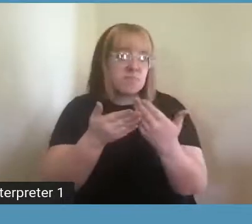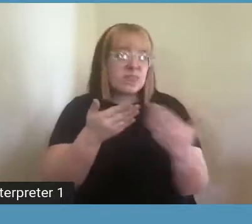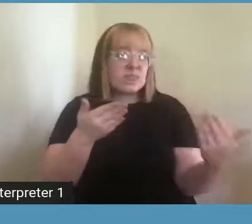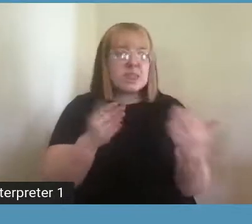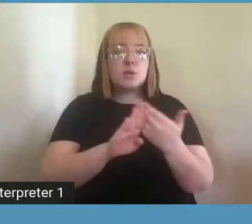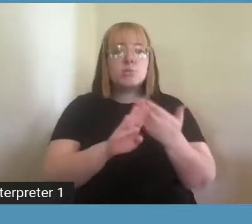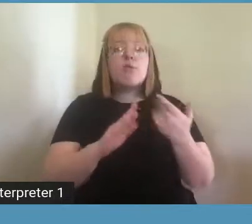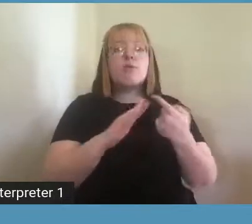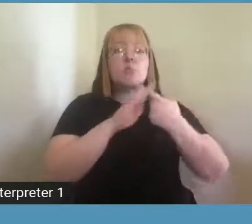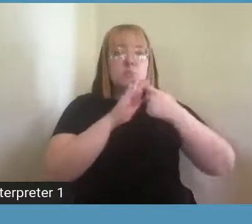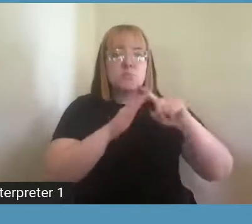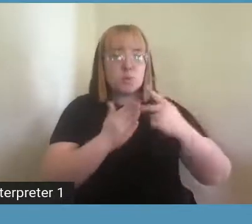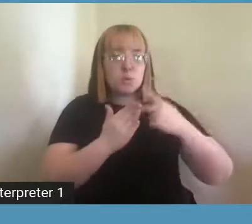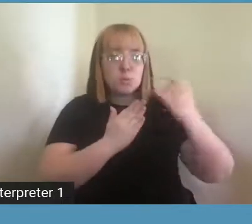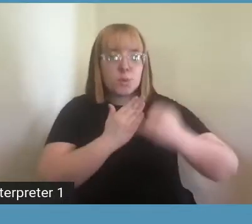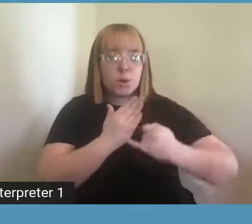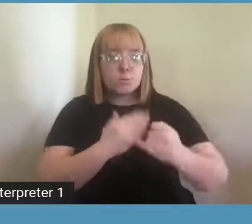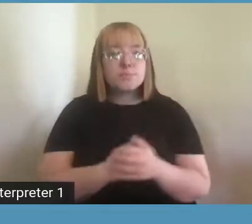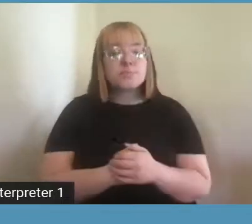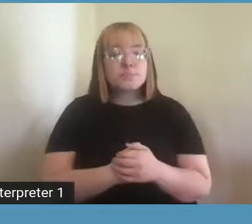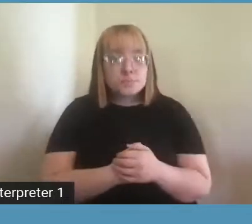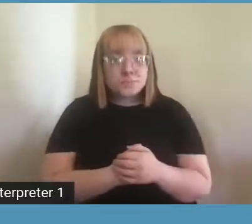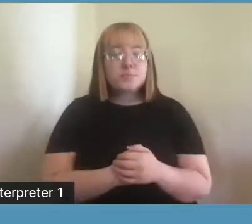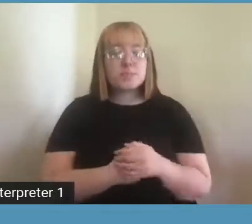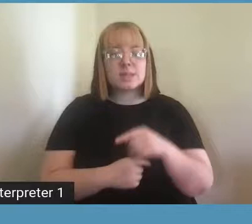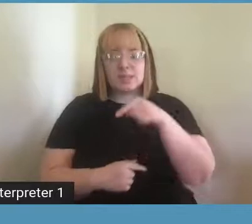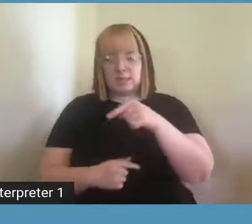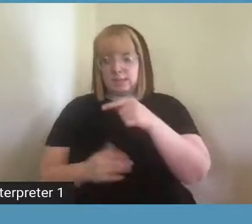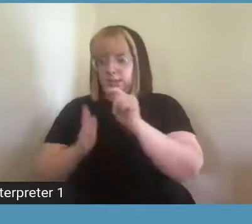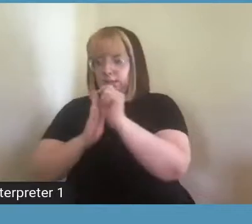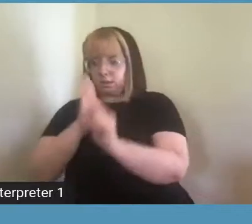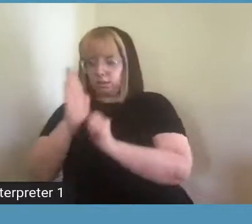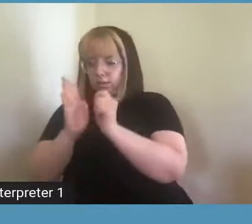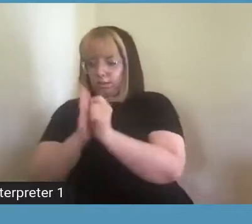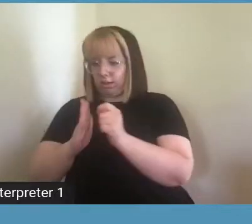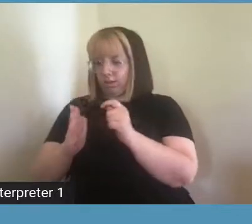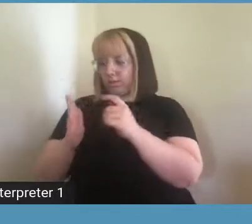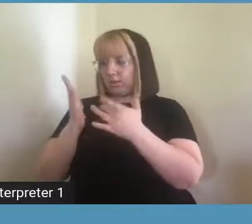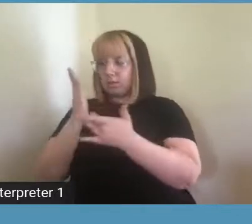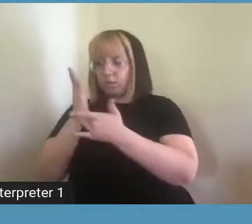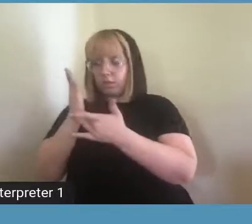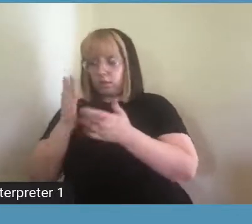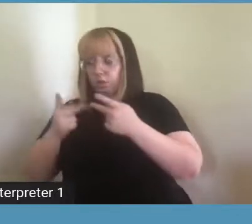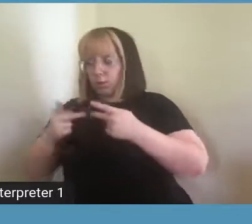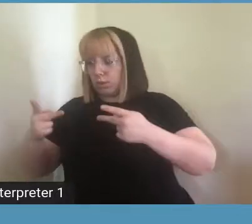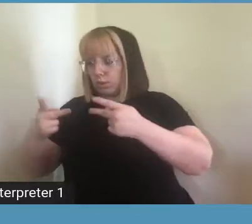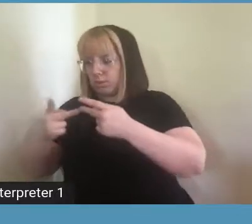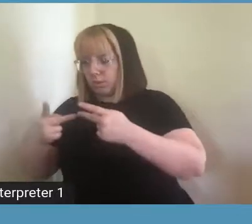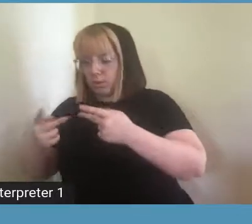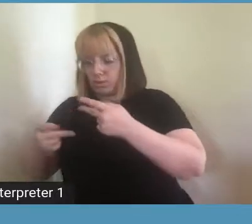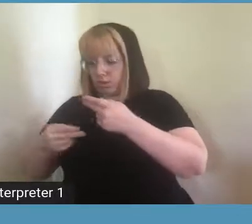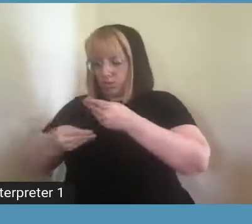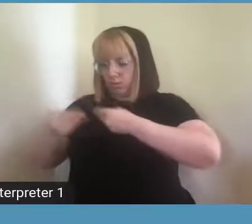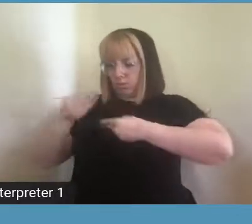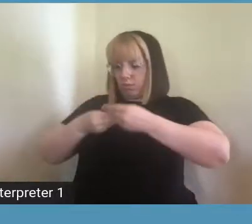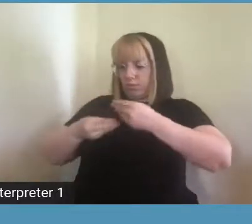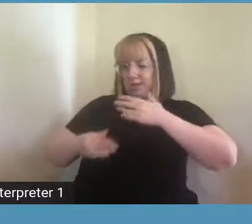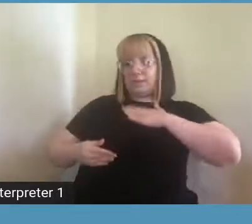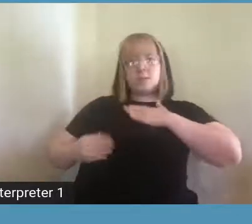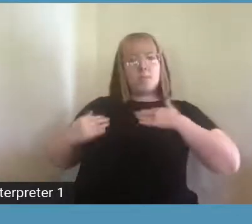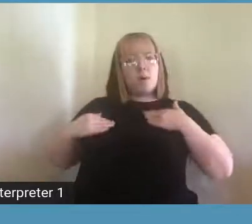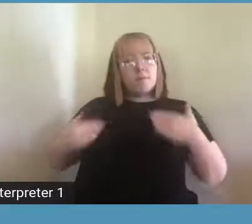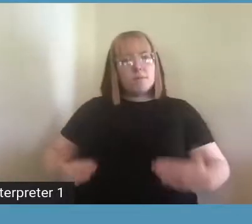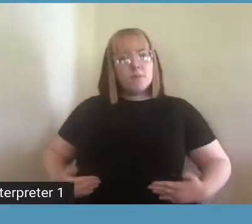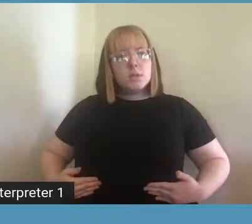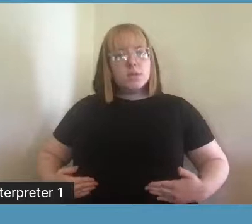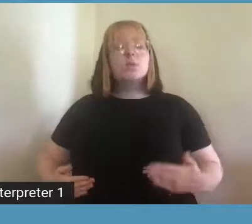program. In this era of virtual meetings, when digital spaces may substitute our physical sense of place, it is